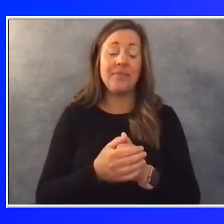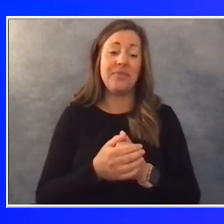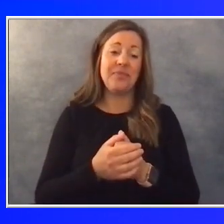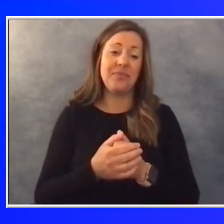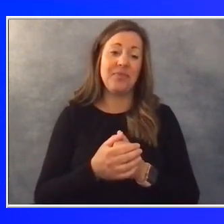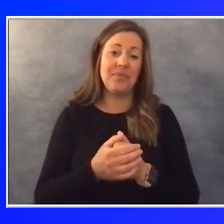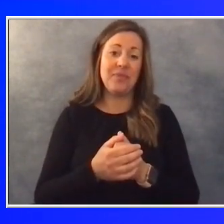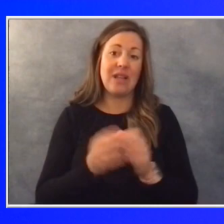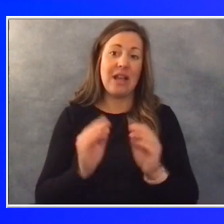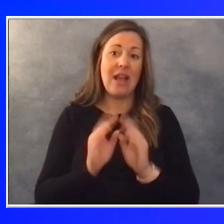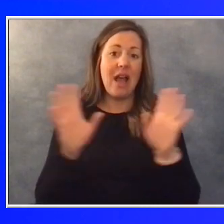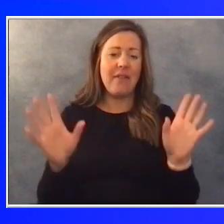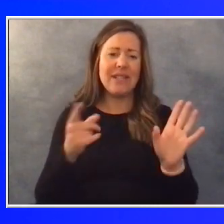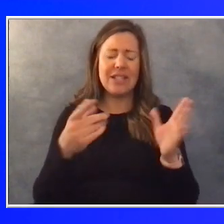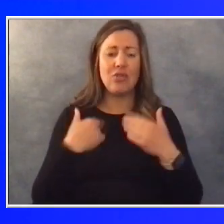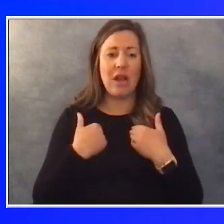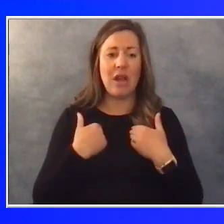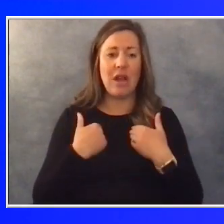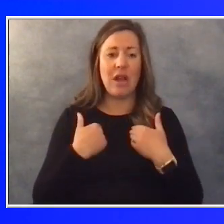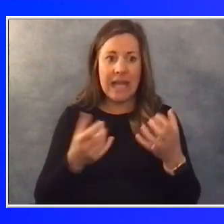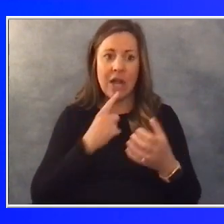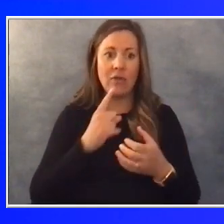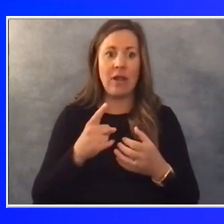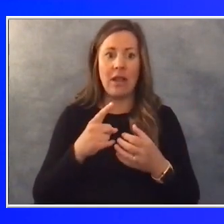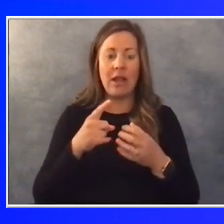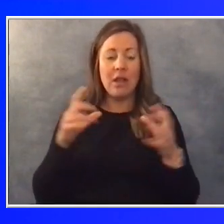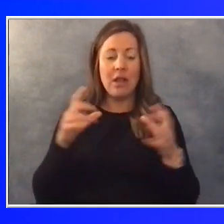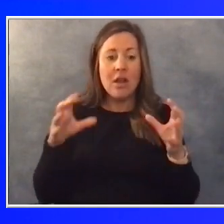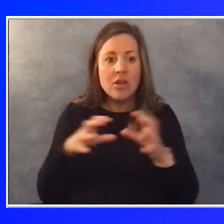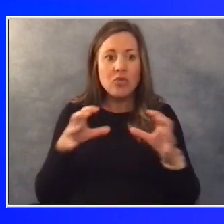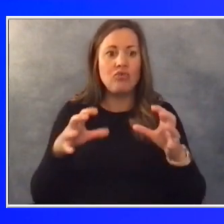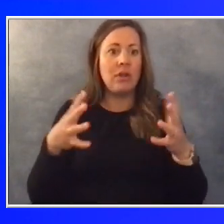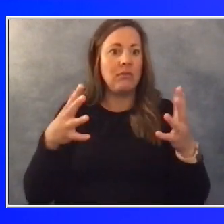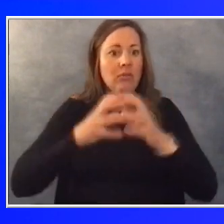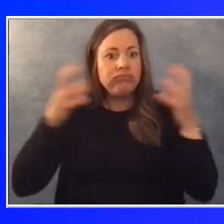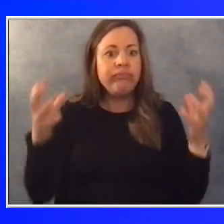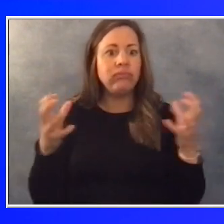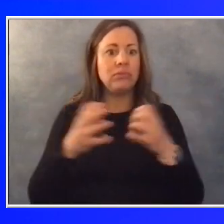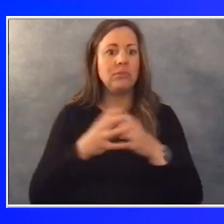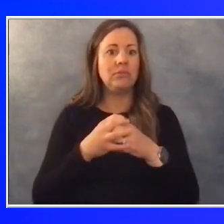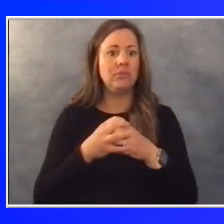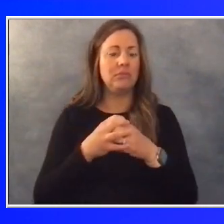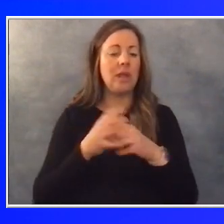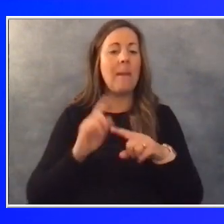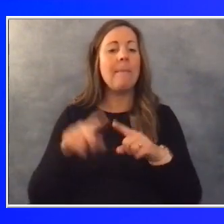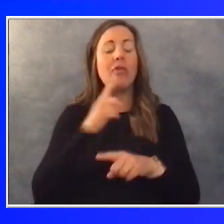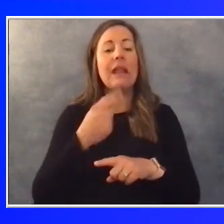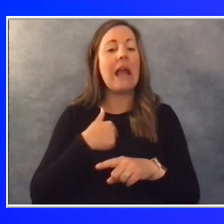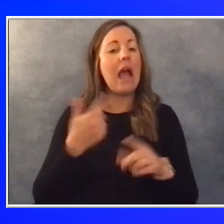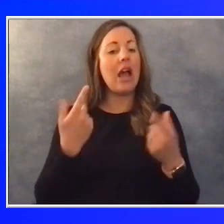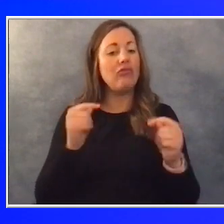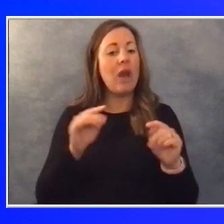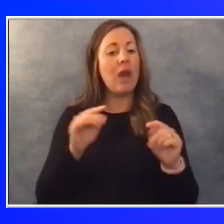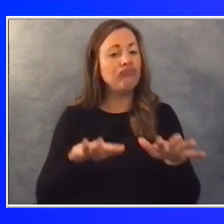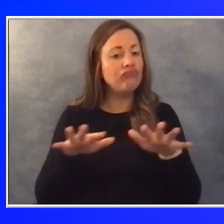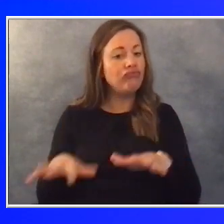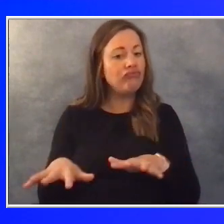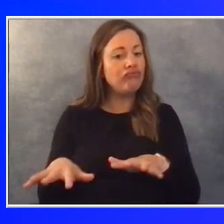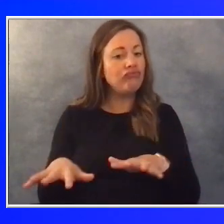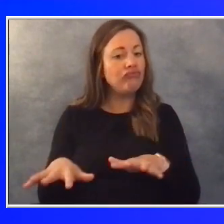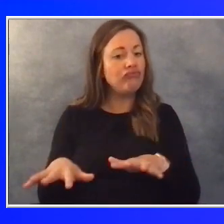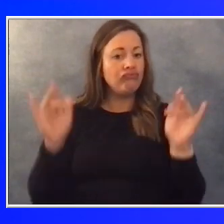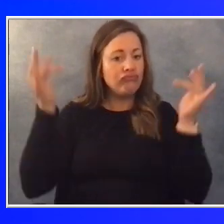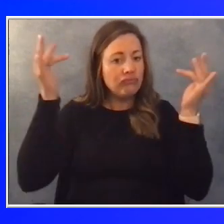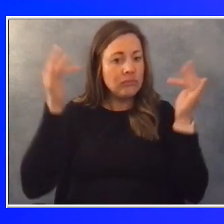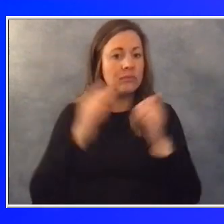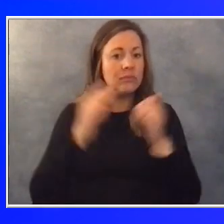Obviously you have the desire to go crazy, right? But I took it easy and gradually built my